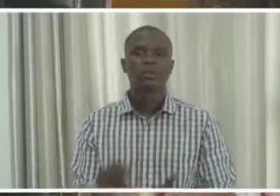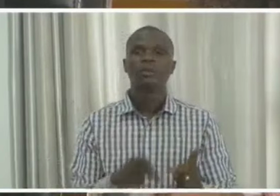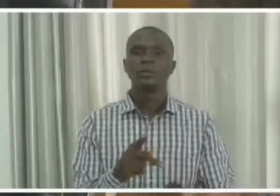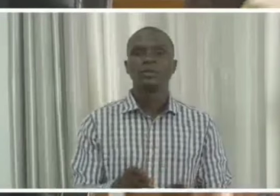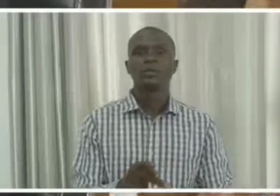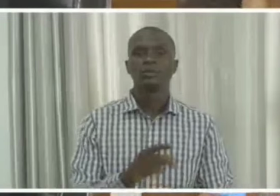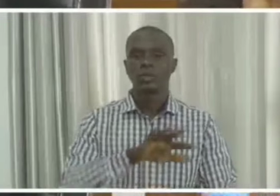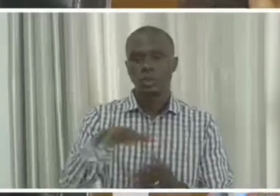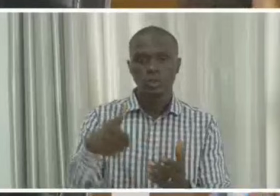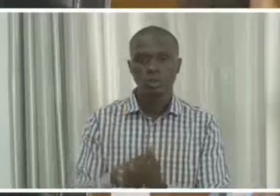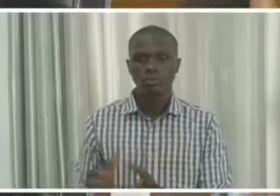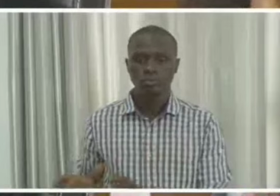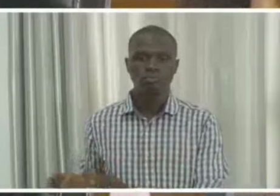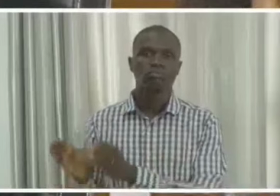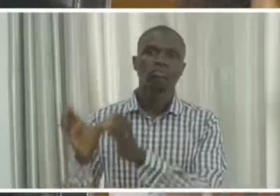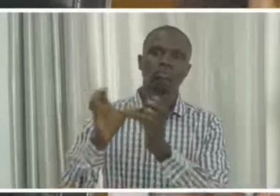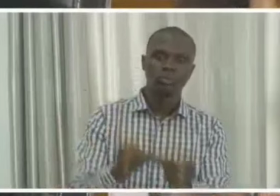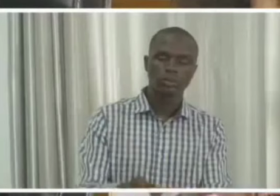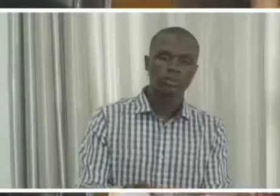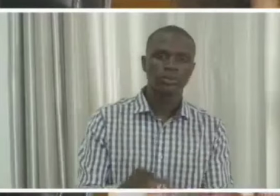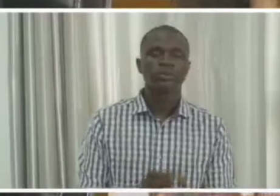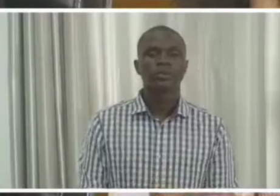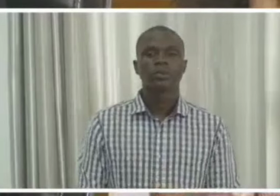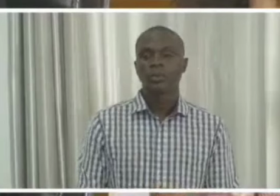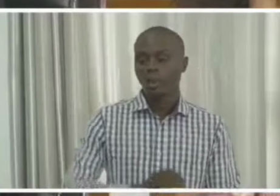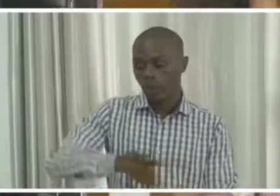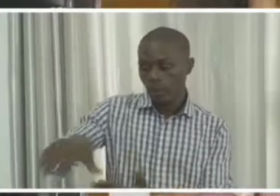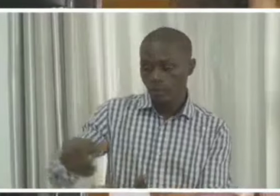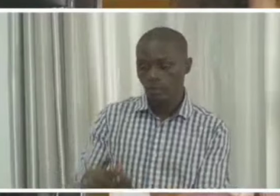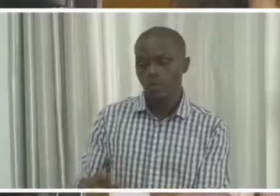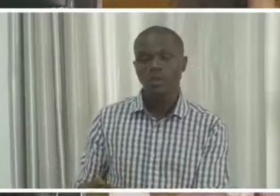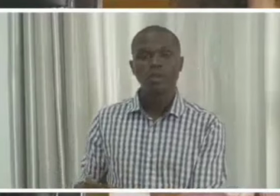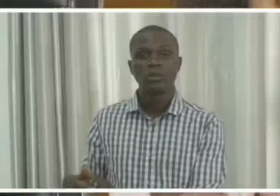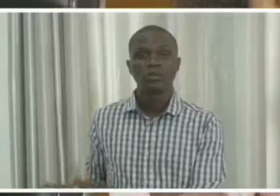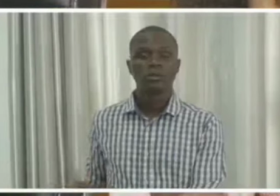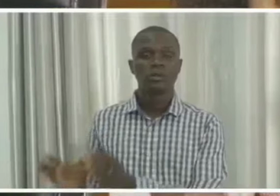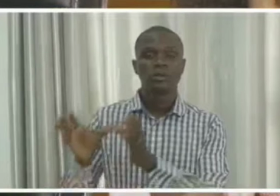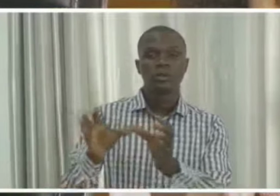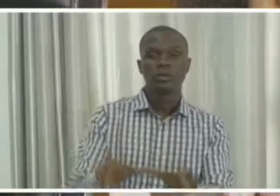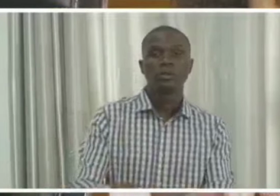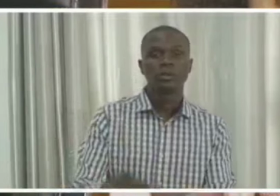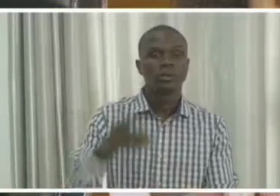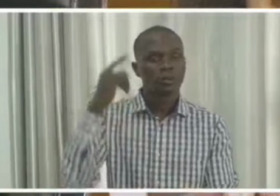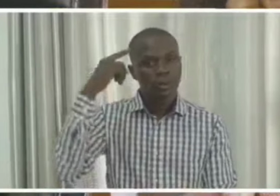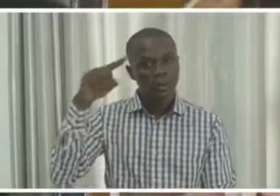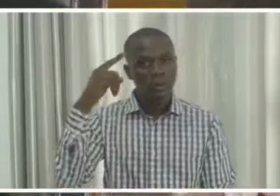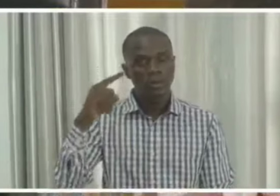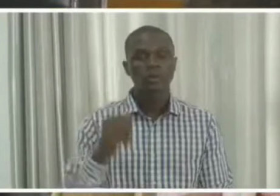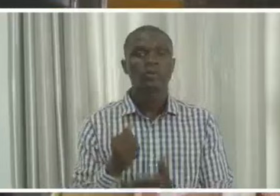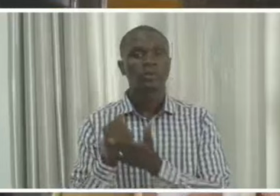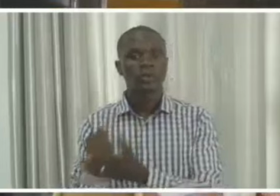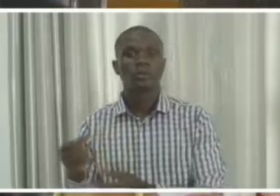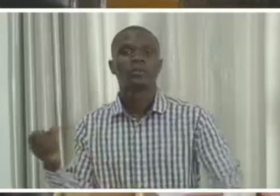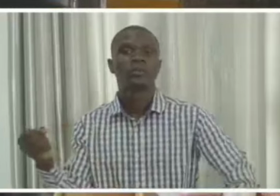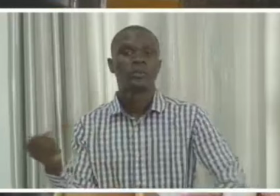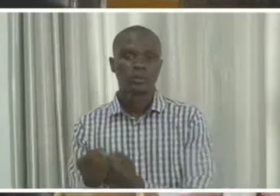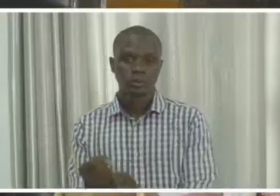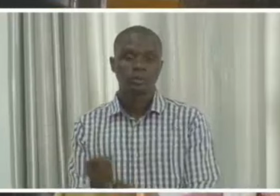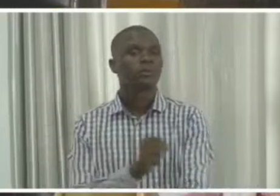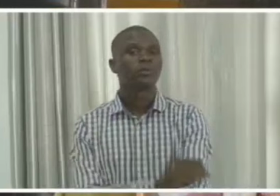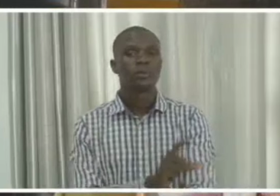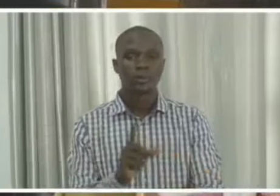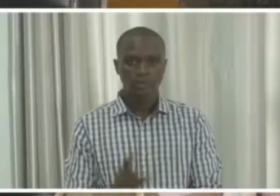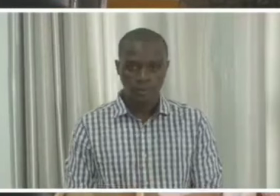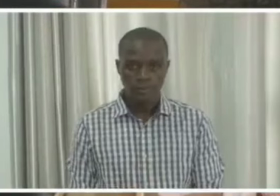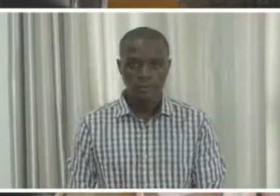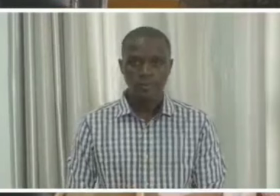the objective here is that we all go represent Mama Salone, primarily forget partnerships